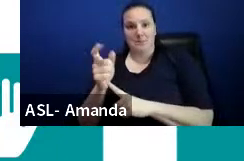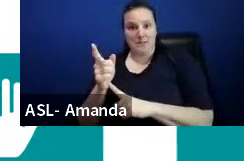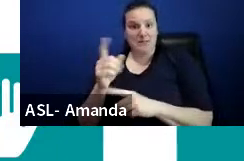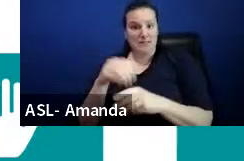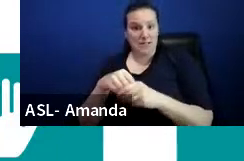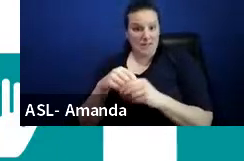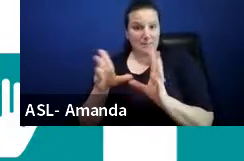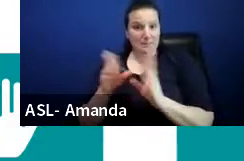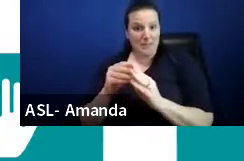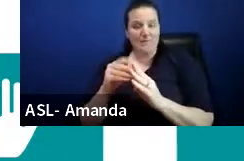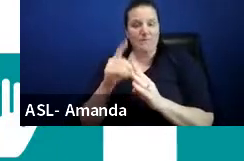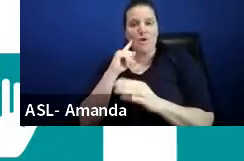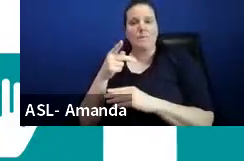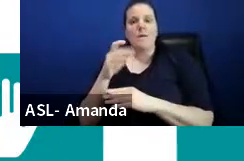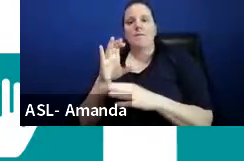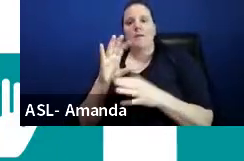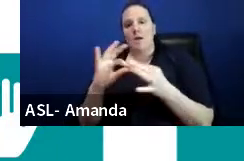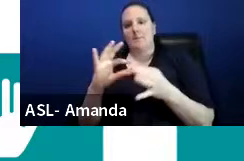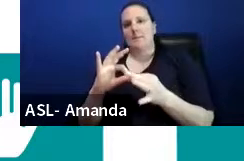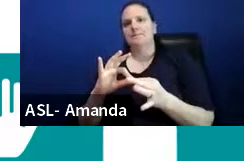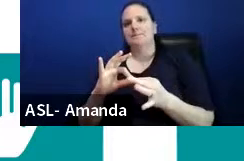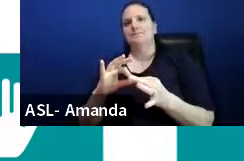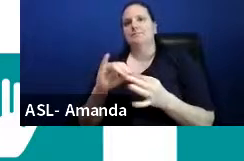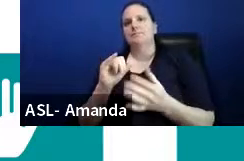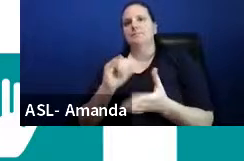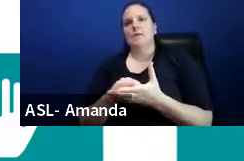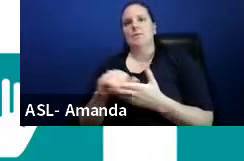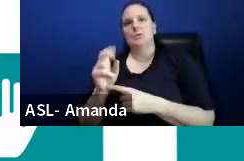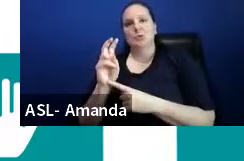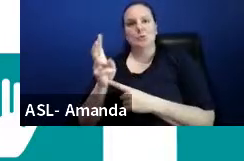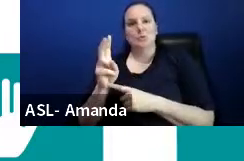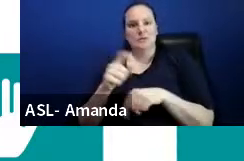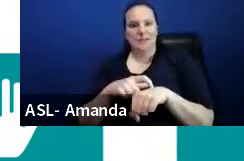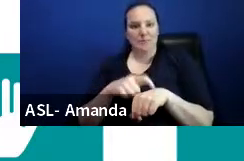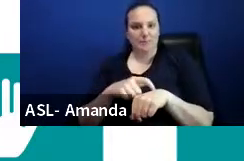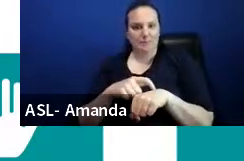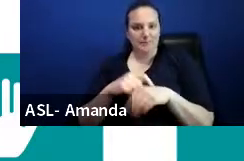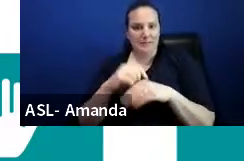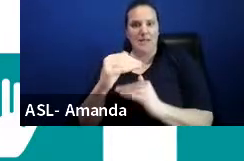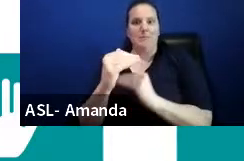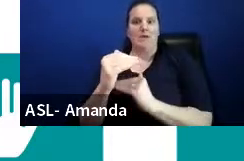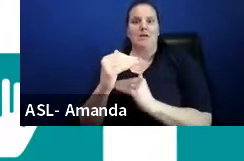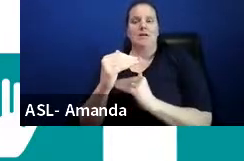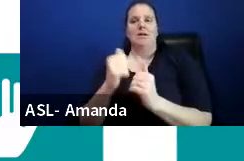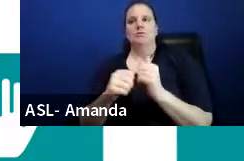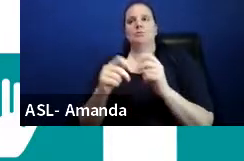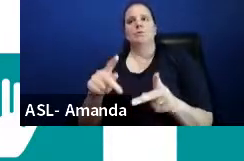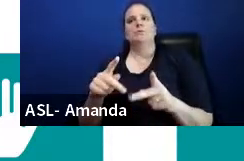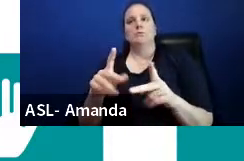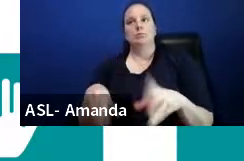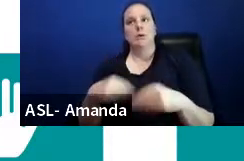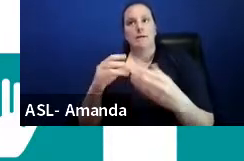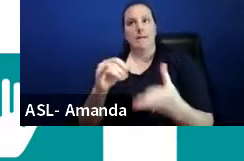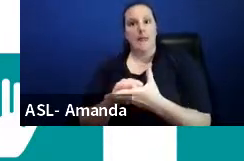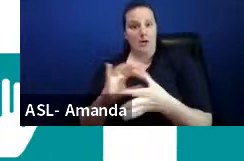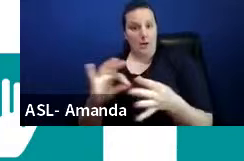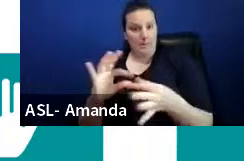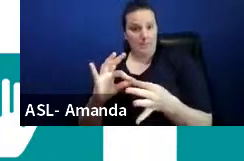meeting for public comment, and so there will be a 2-minute timer for each person that does provide public comment.